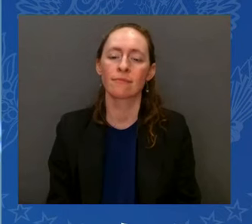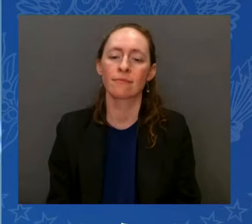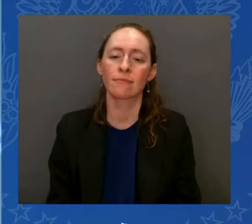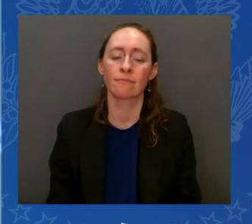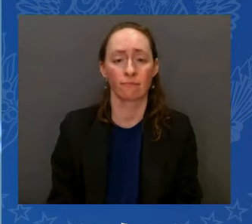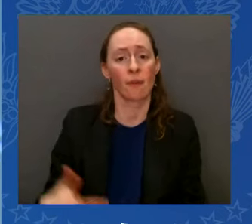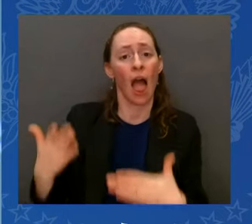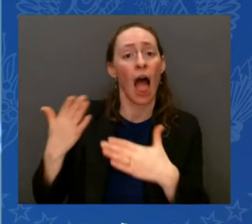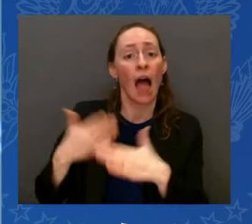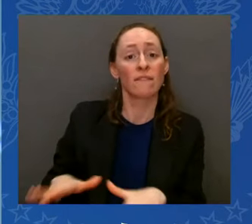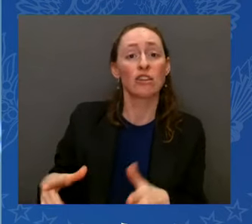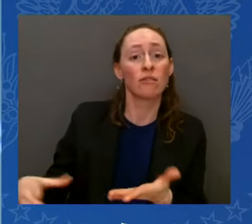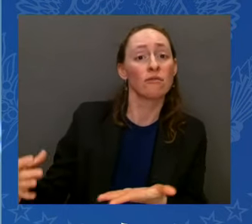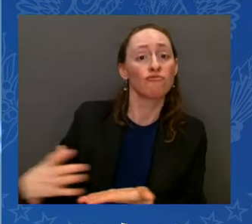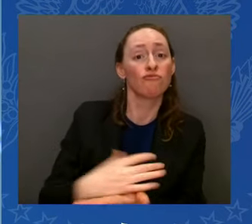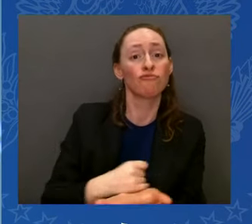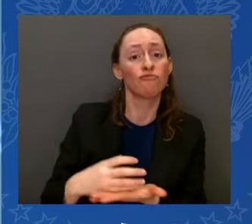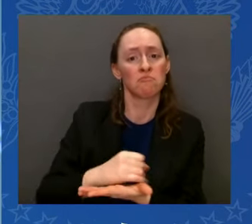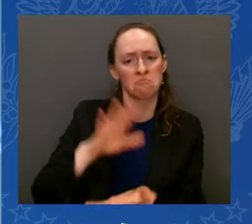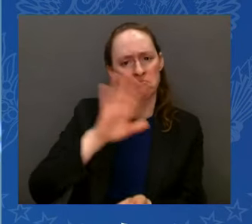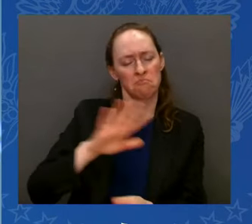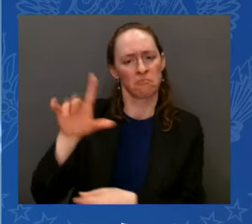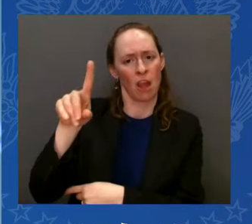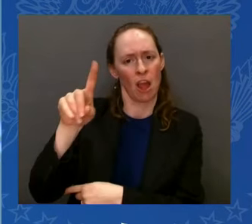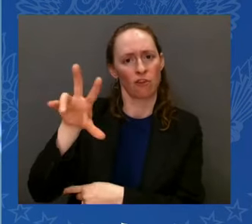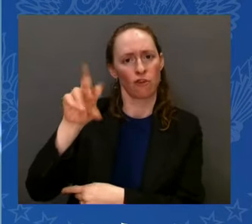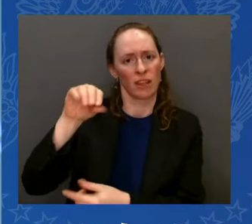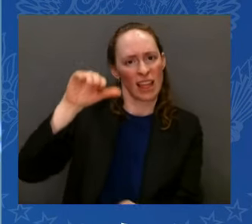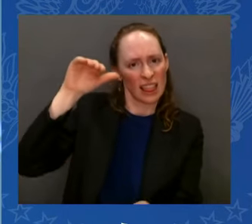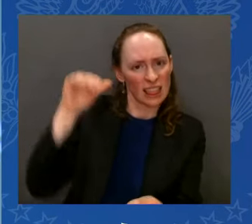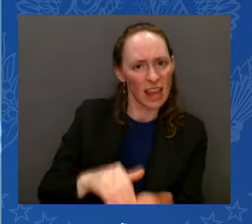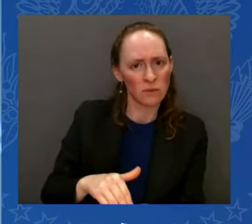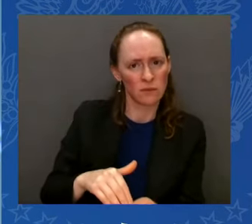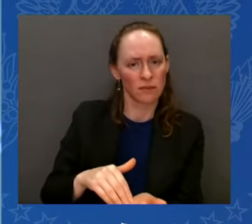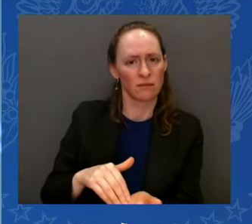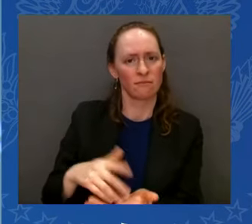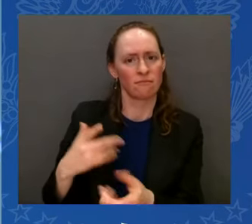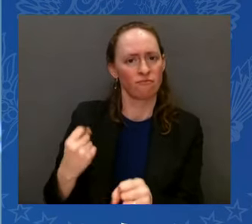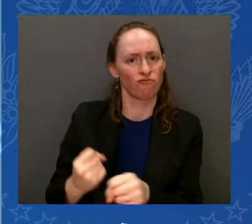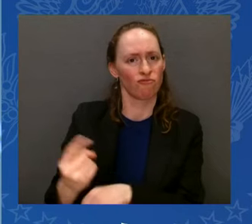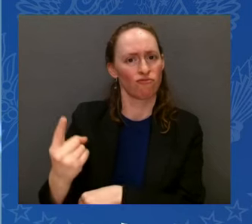degree. You don't need a college degree for that.